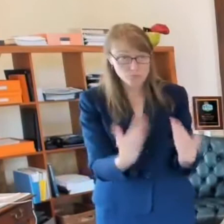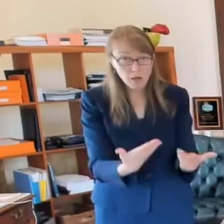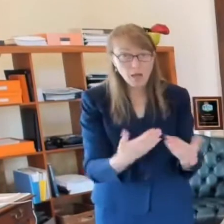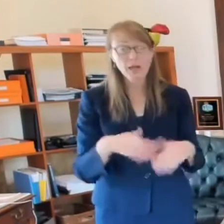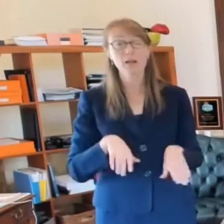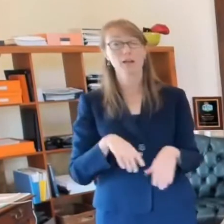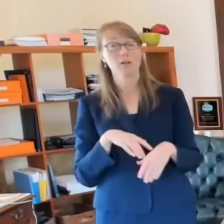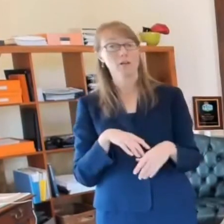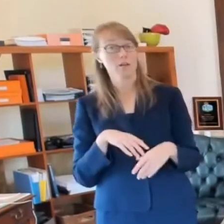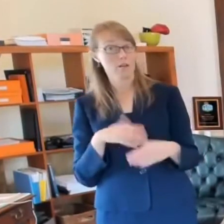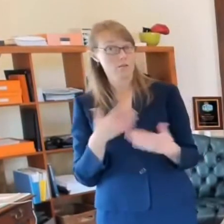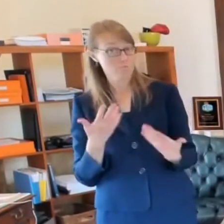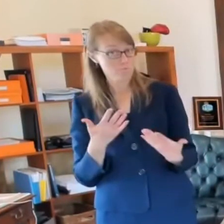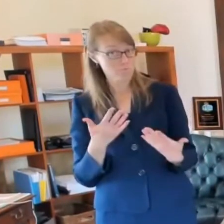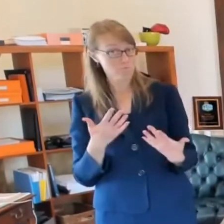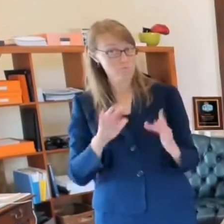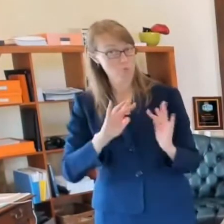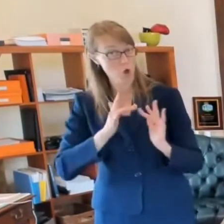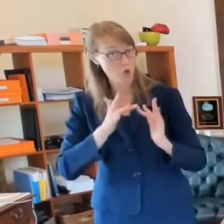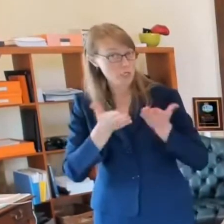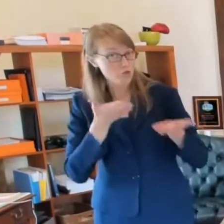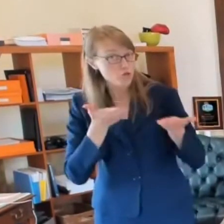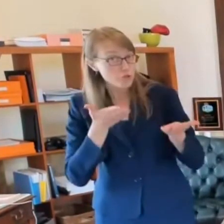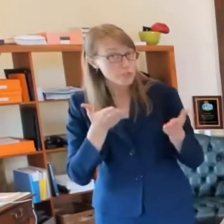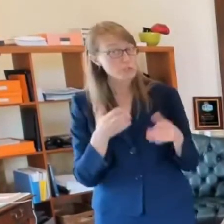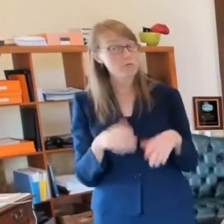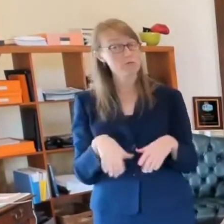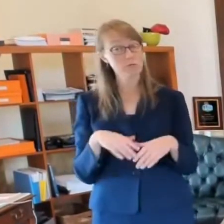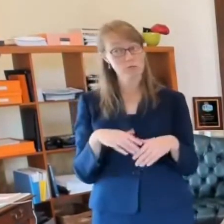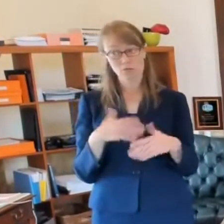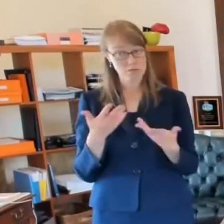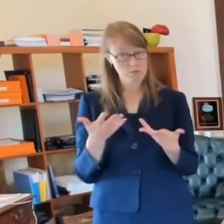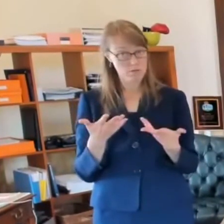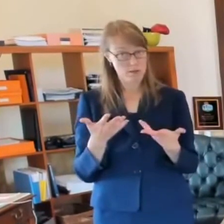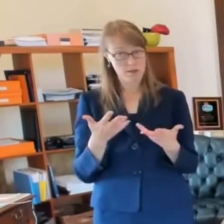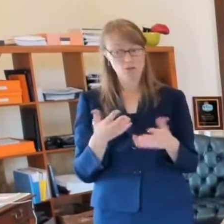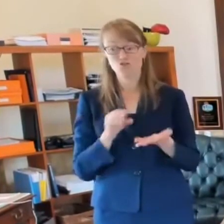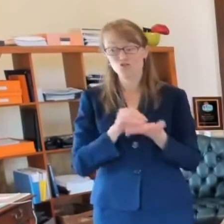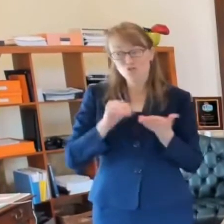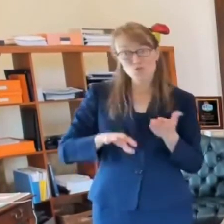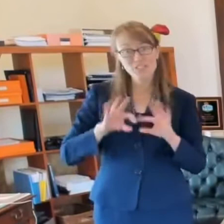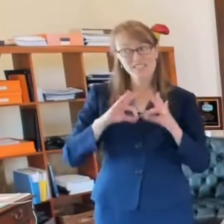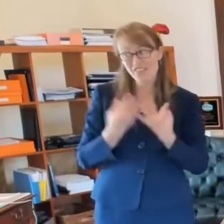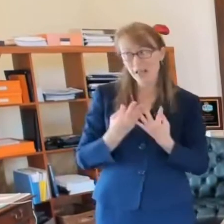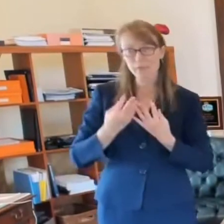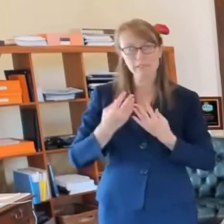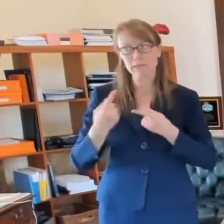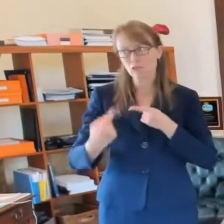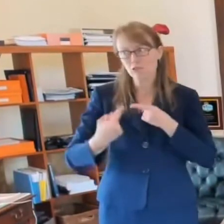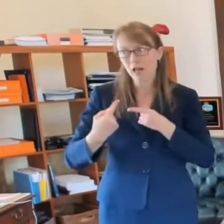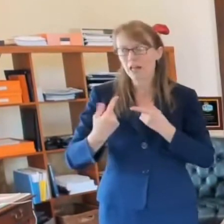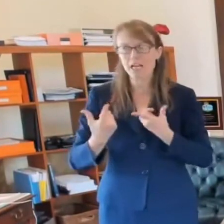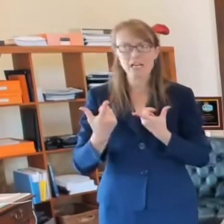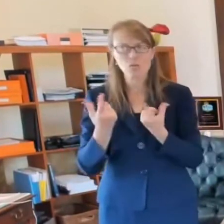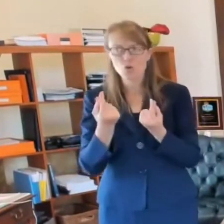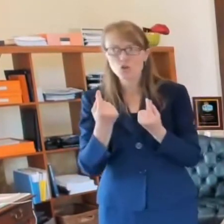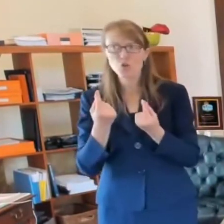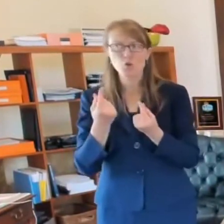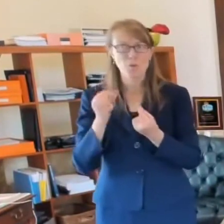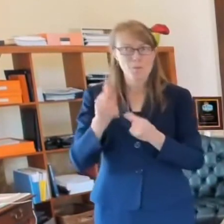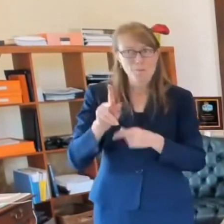among students and families who are facing the difficult decision about going back in the fall? Yes, so we're